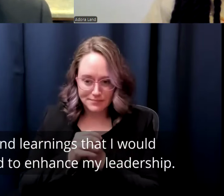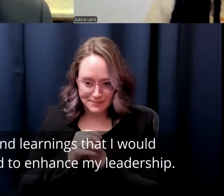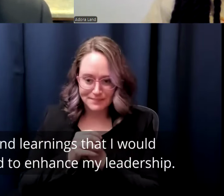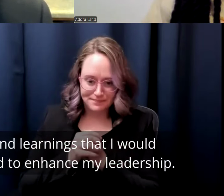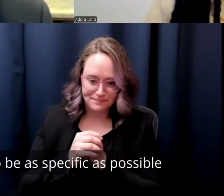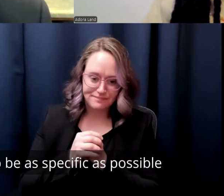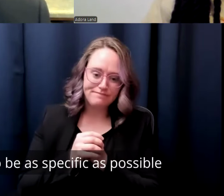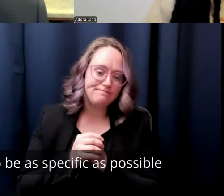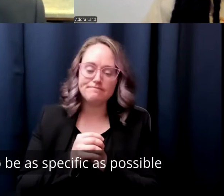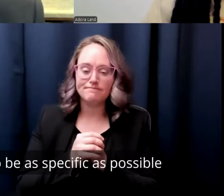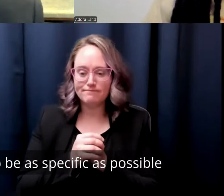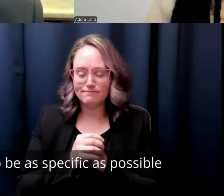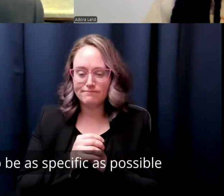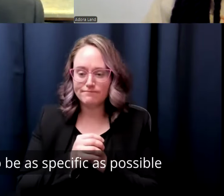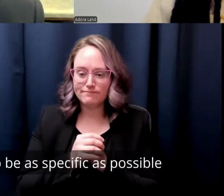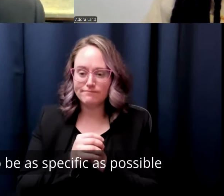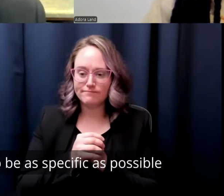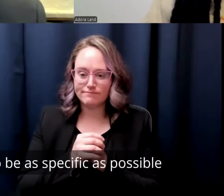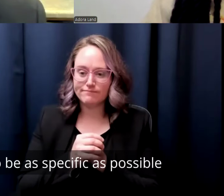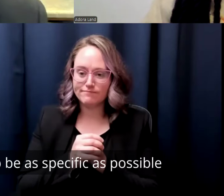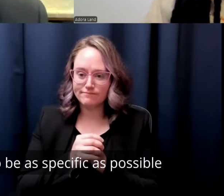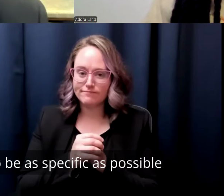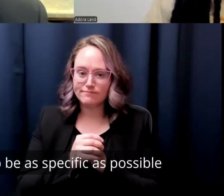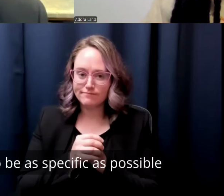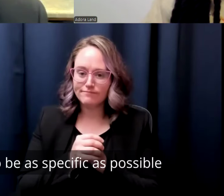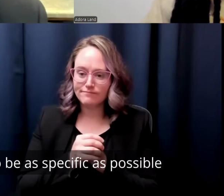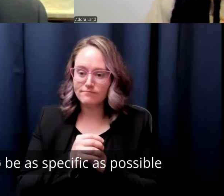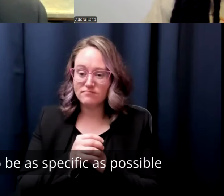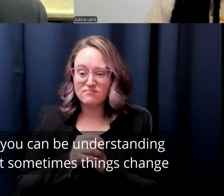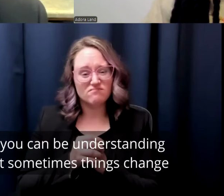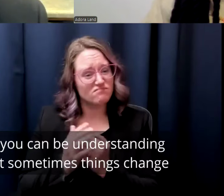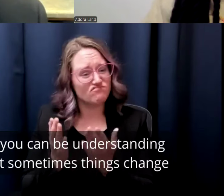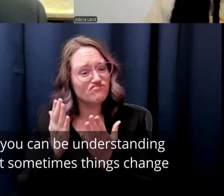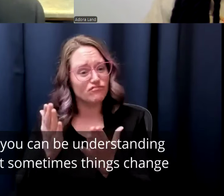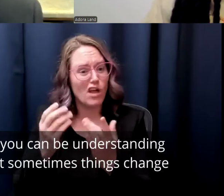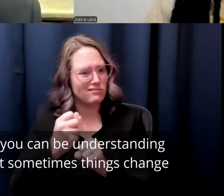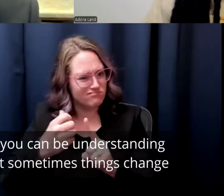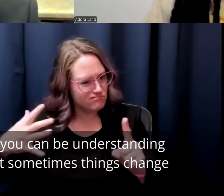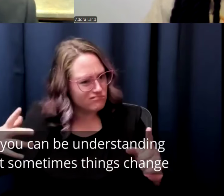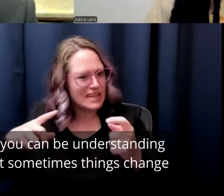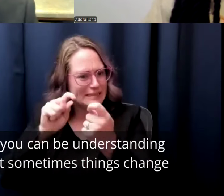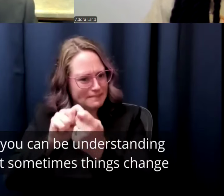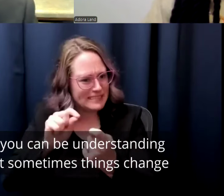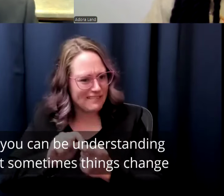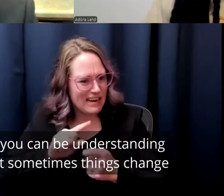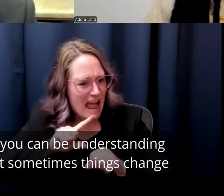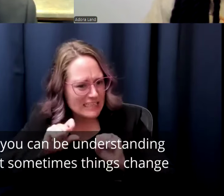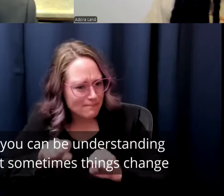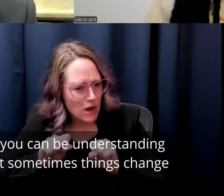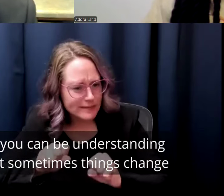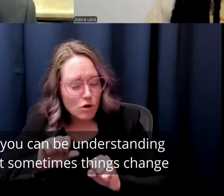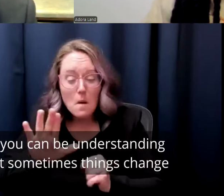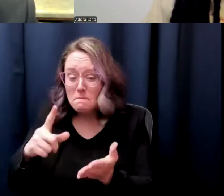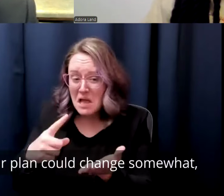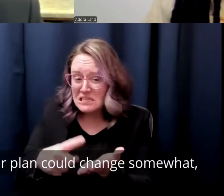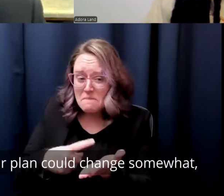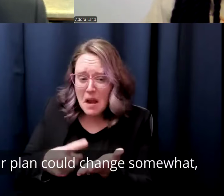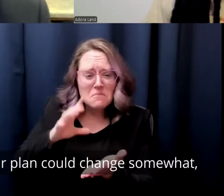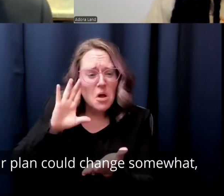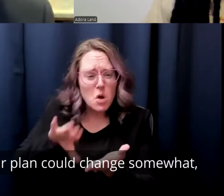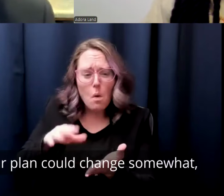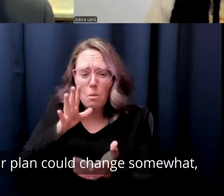enhance my leadership. So um, be as specific as possible as you can be, understanding that sometimes things change and